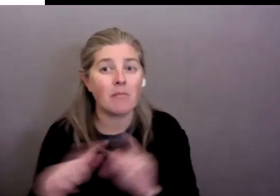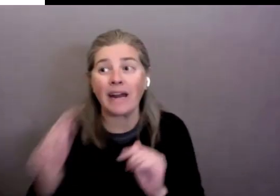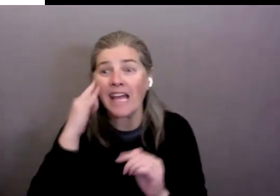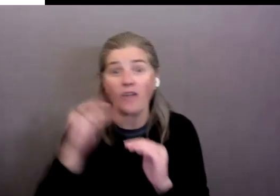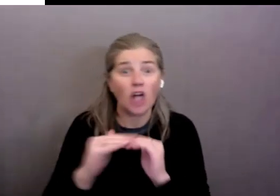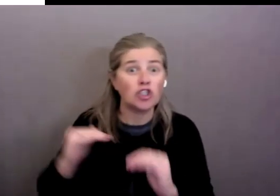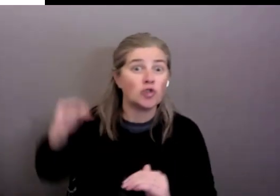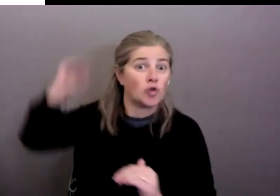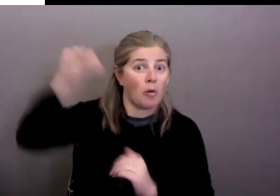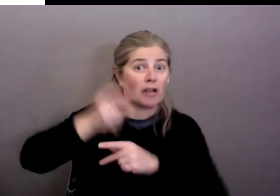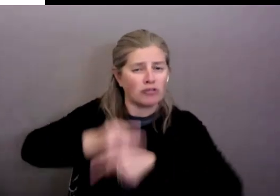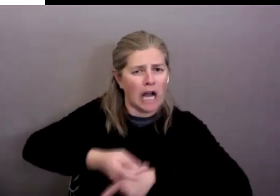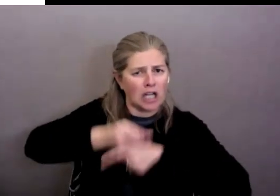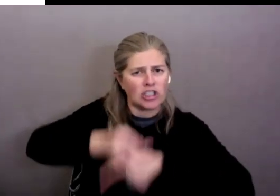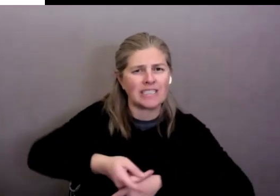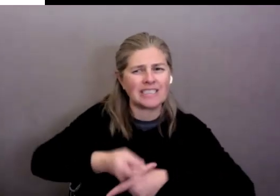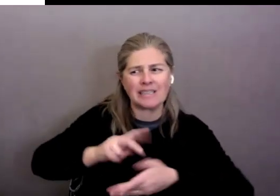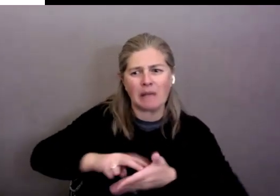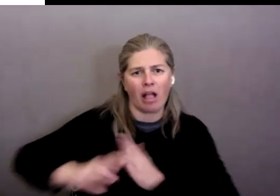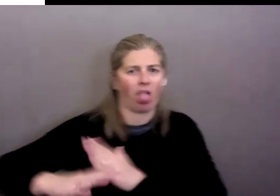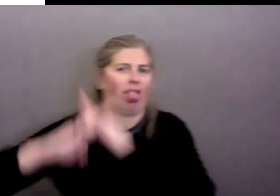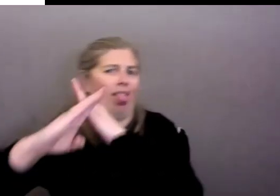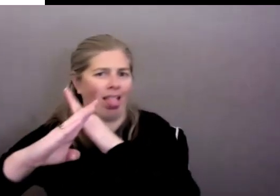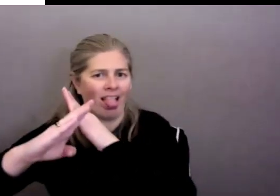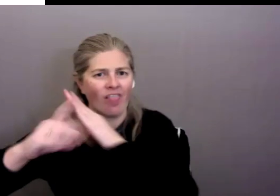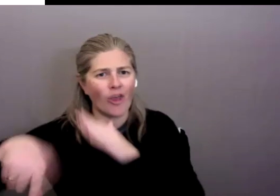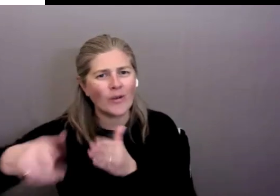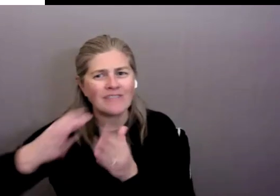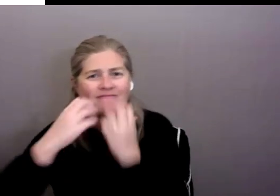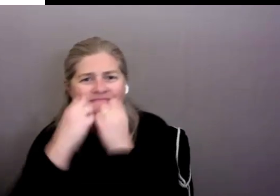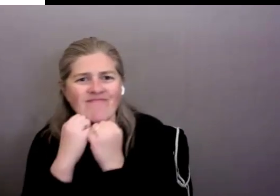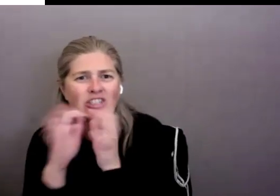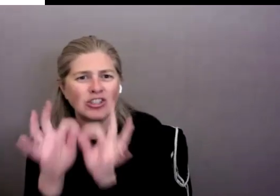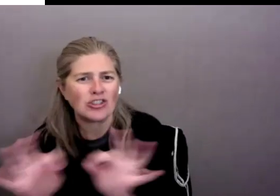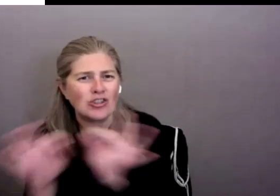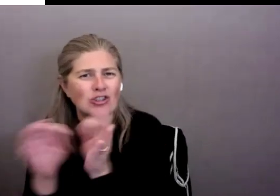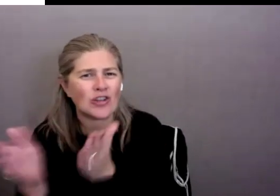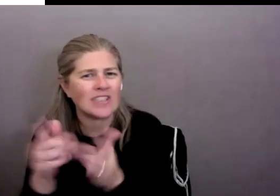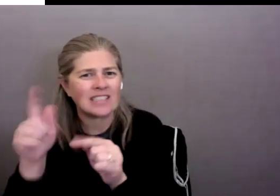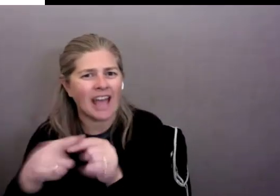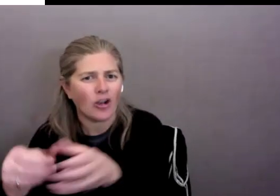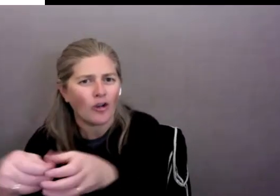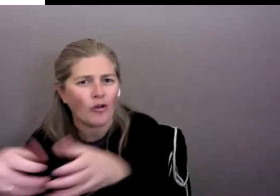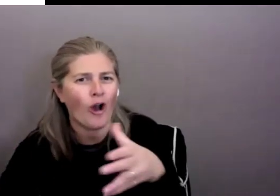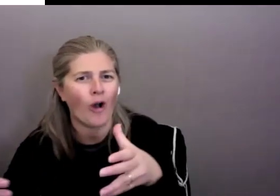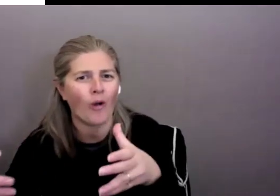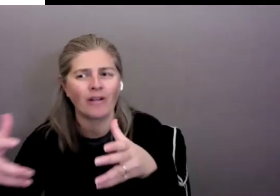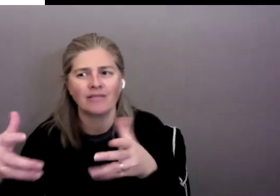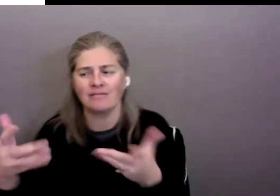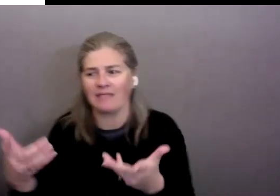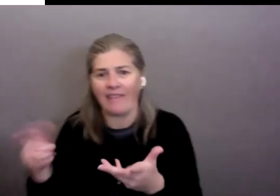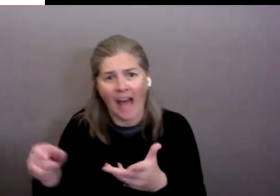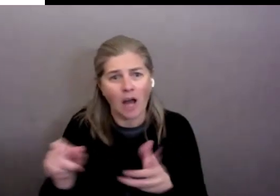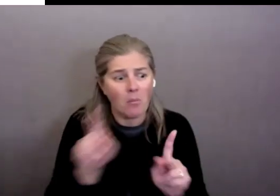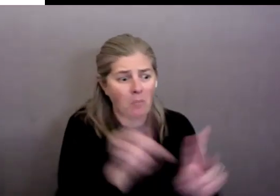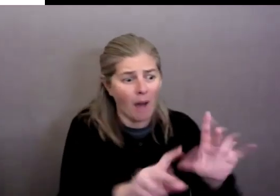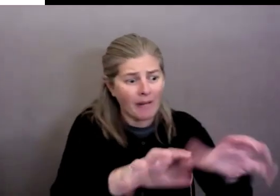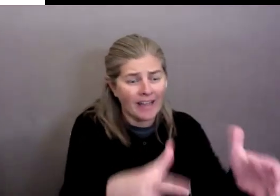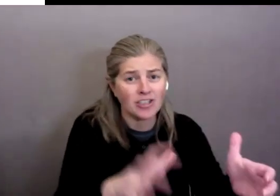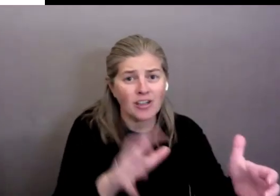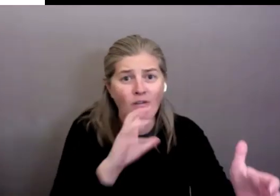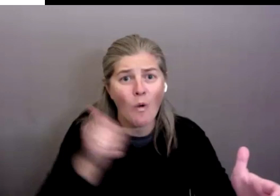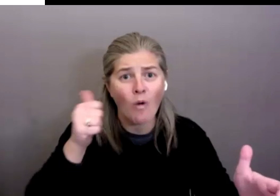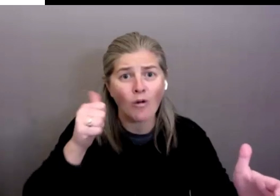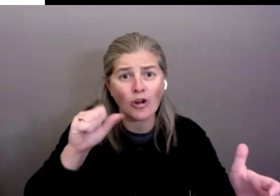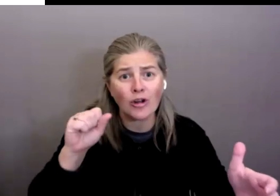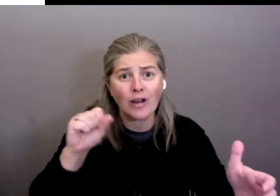area may inhibit the provision of vital services and the sustainable growth of the network at a time when there's a growing population of older adults and greater demand